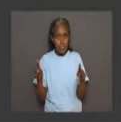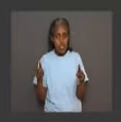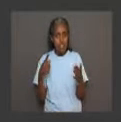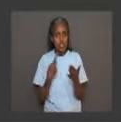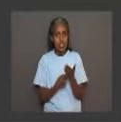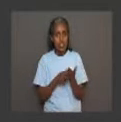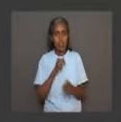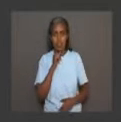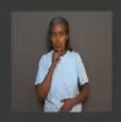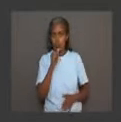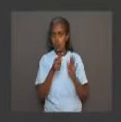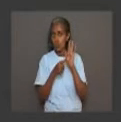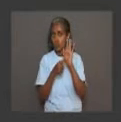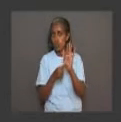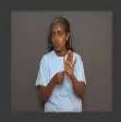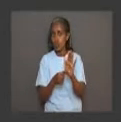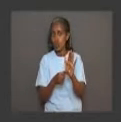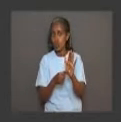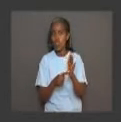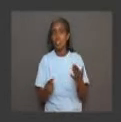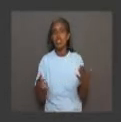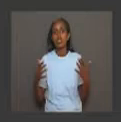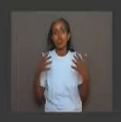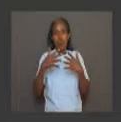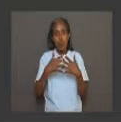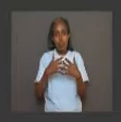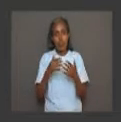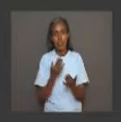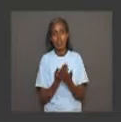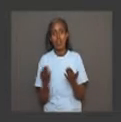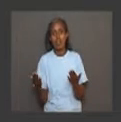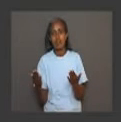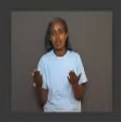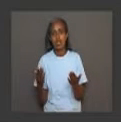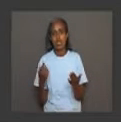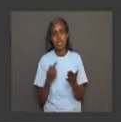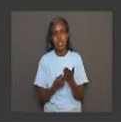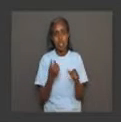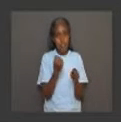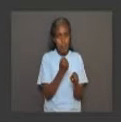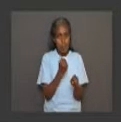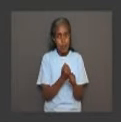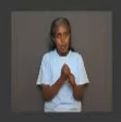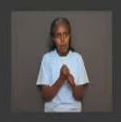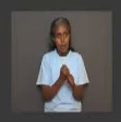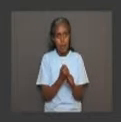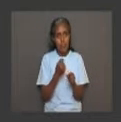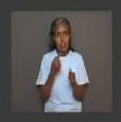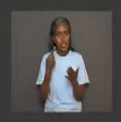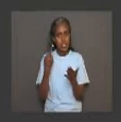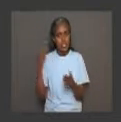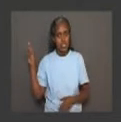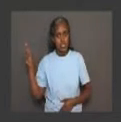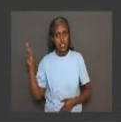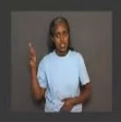does not show you the component items that make up these exports.